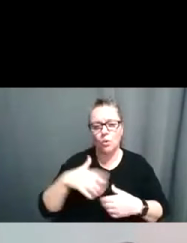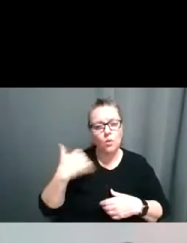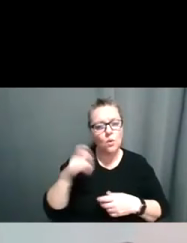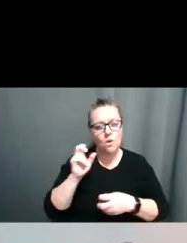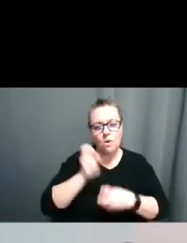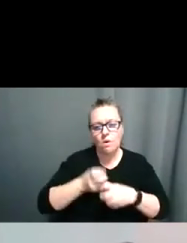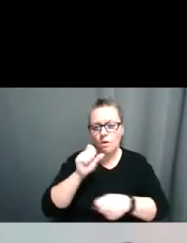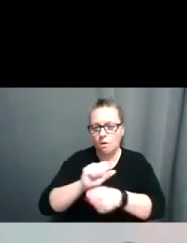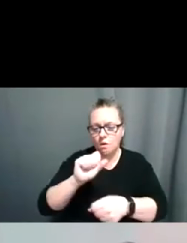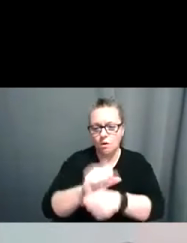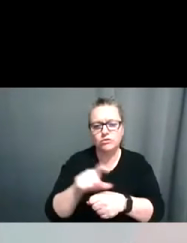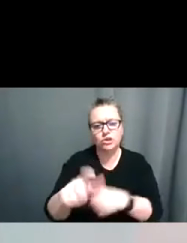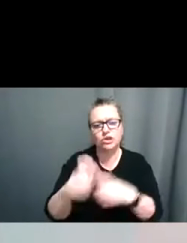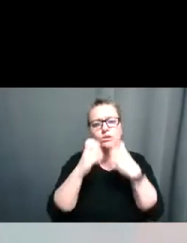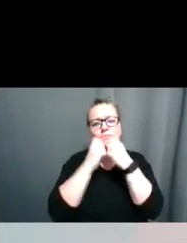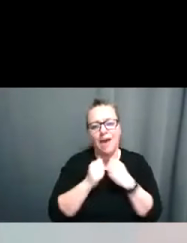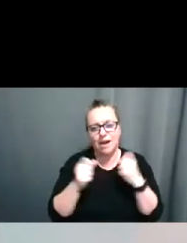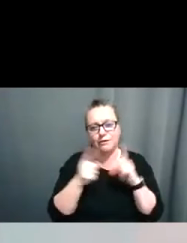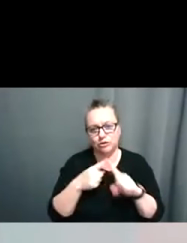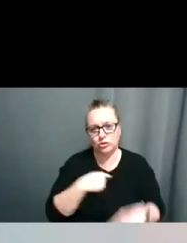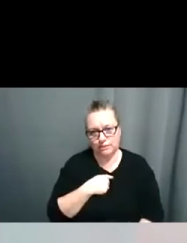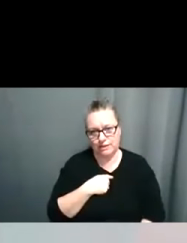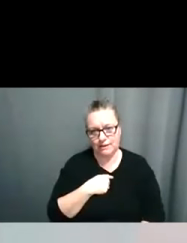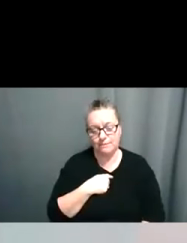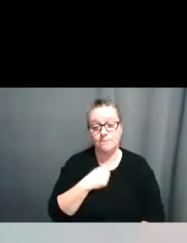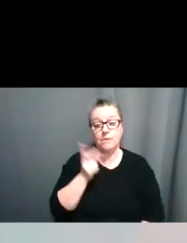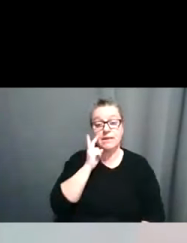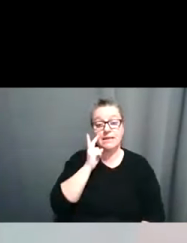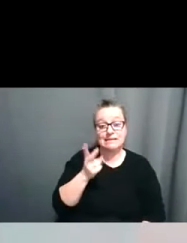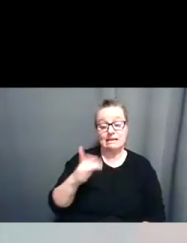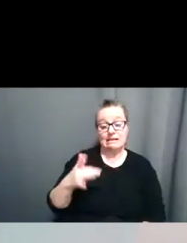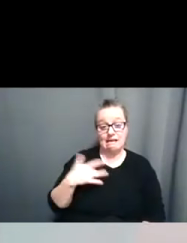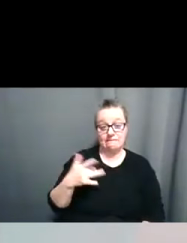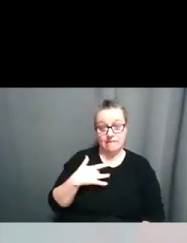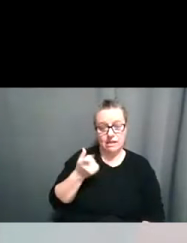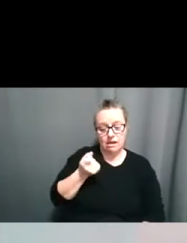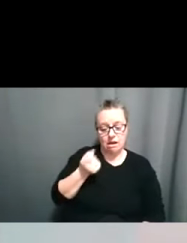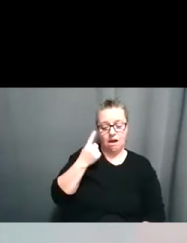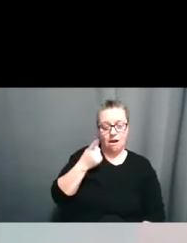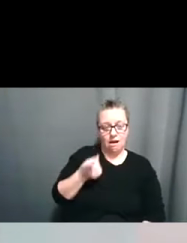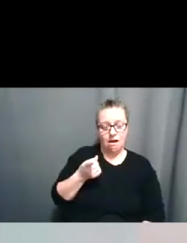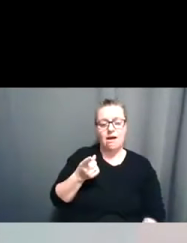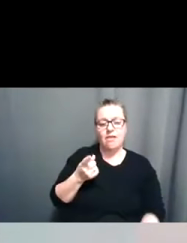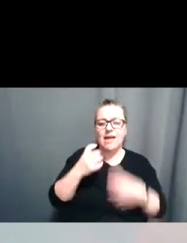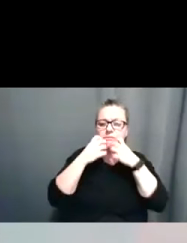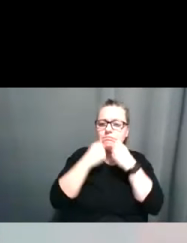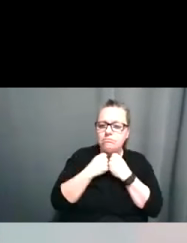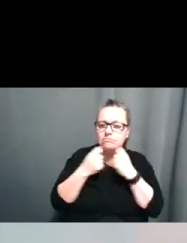and you matter to me. Being seen and feeling understood by others matters to us